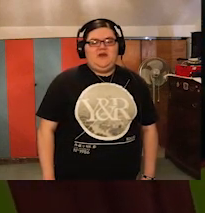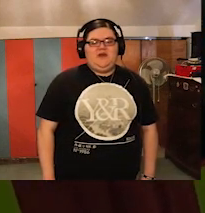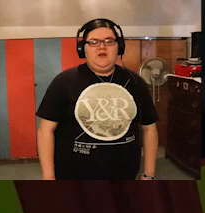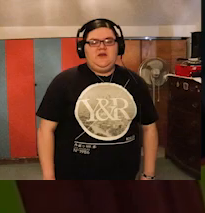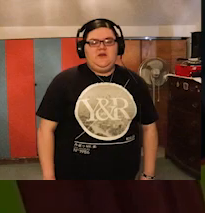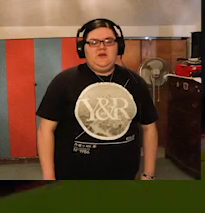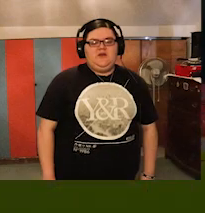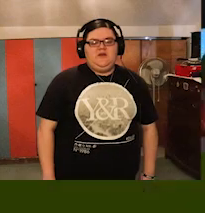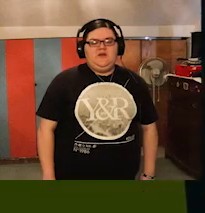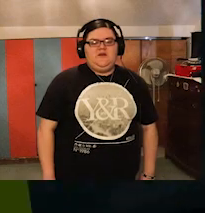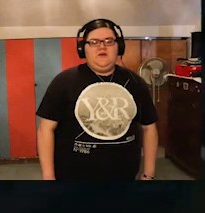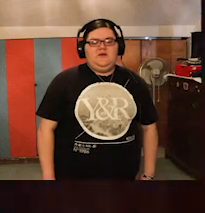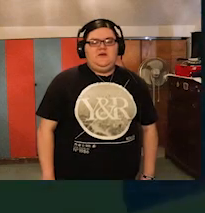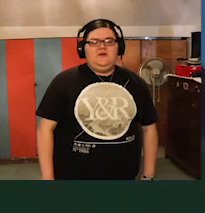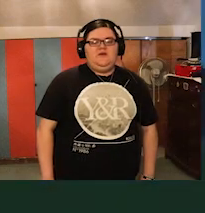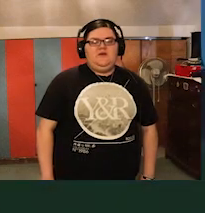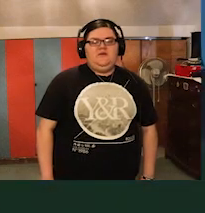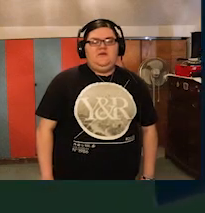Where's the hole?